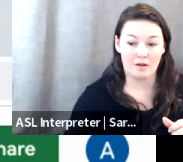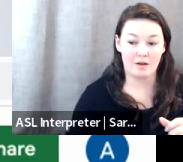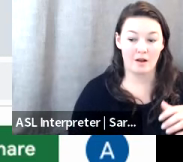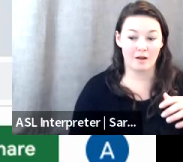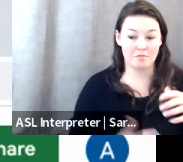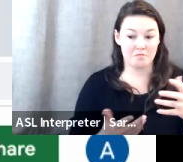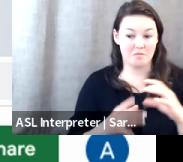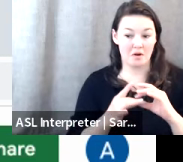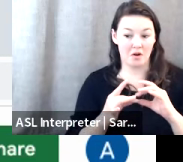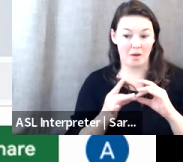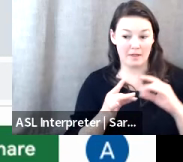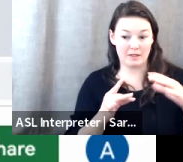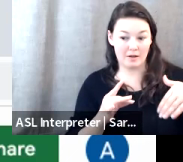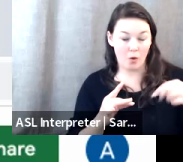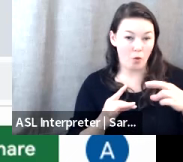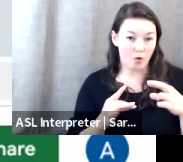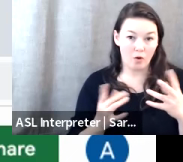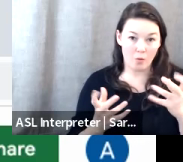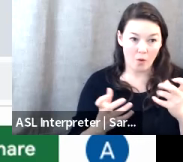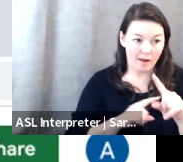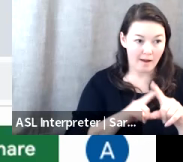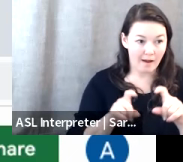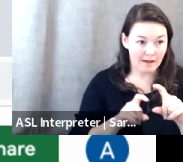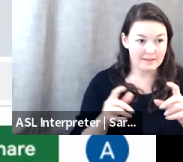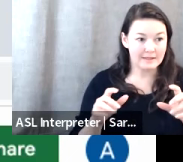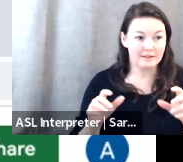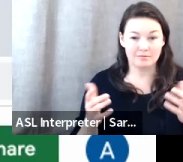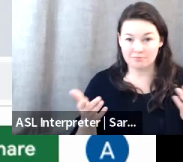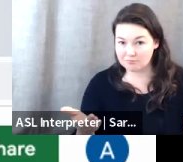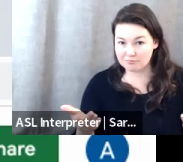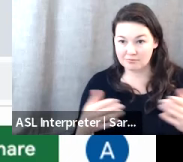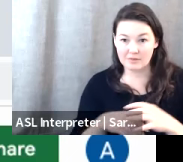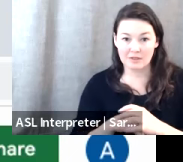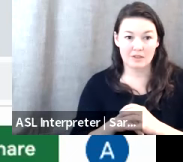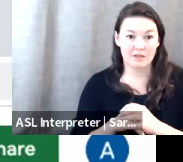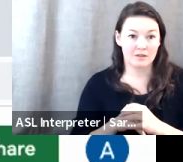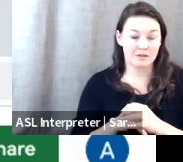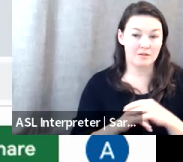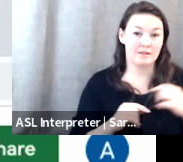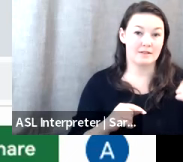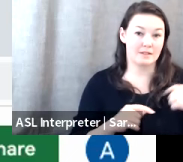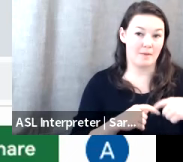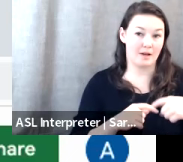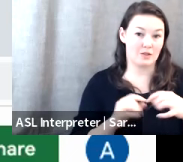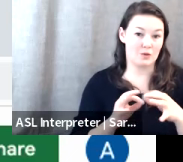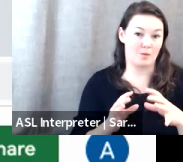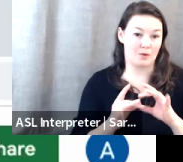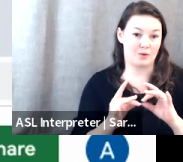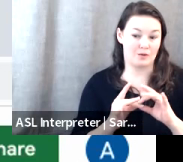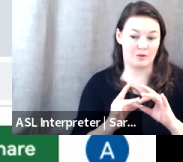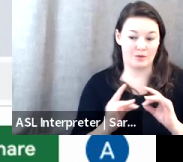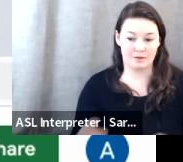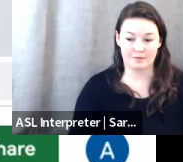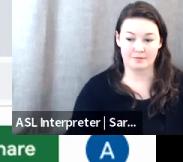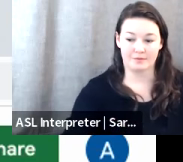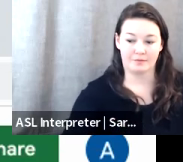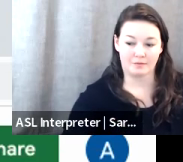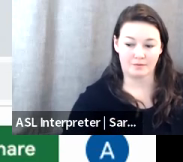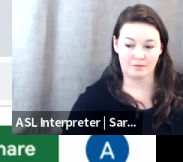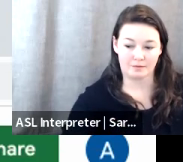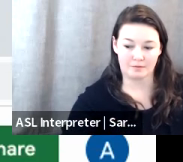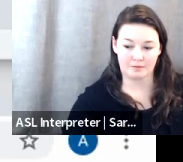question, who would like to do that now. Ya casi se nos acaba el tiempo, pero si no hay más preguntas, si